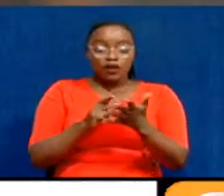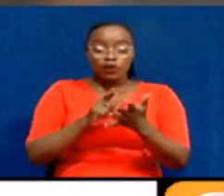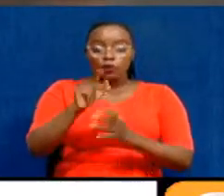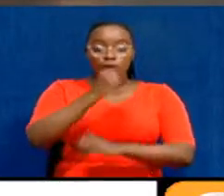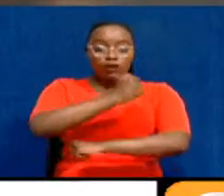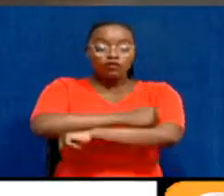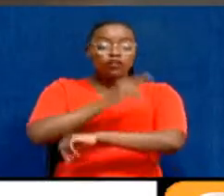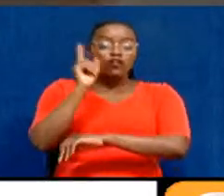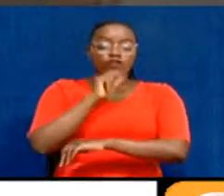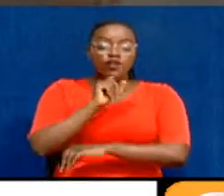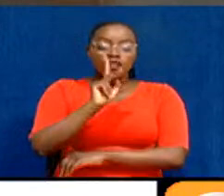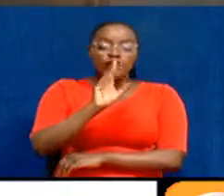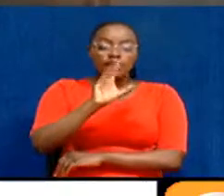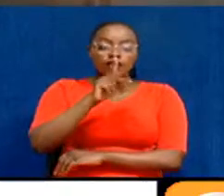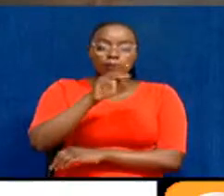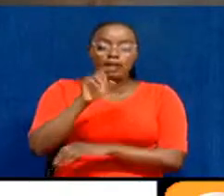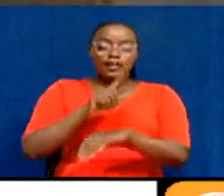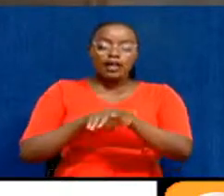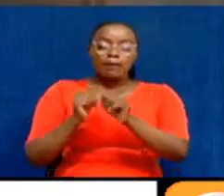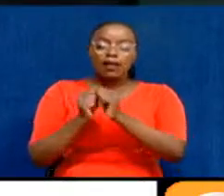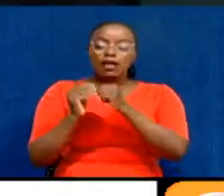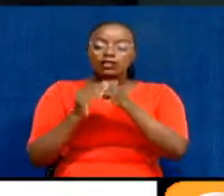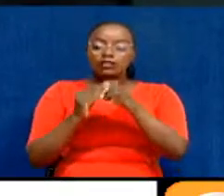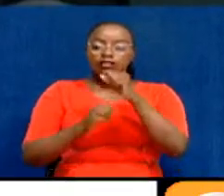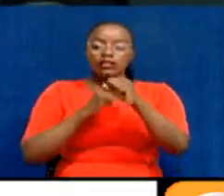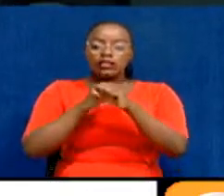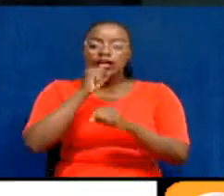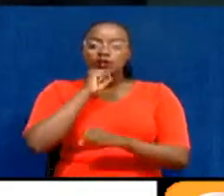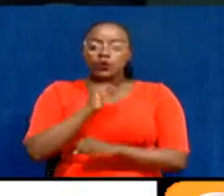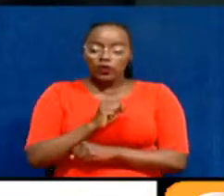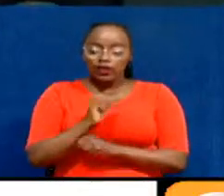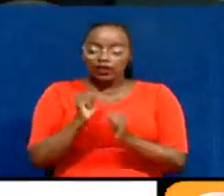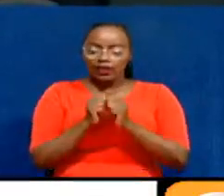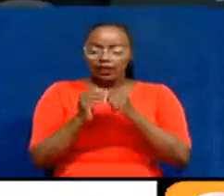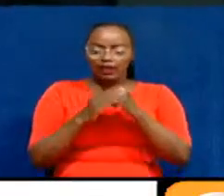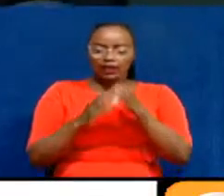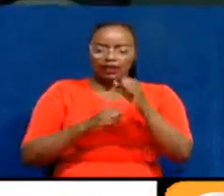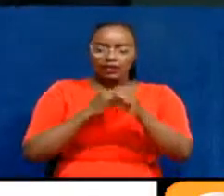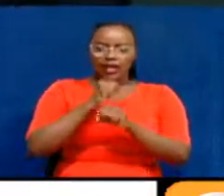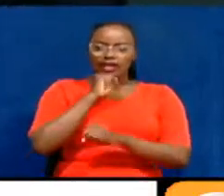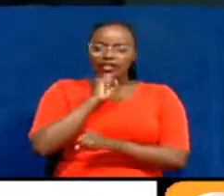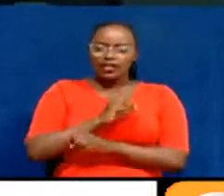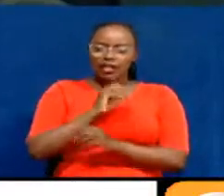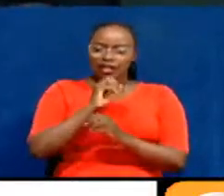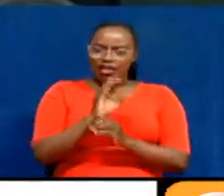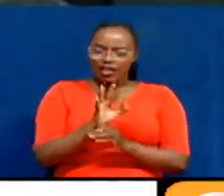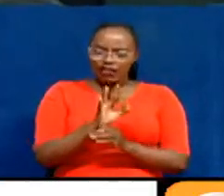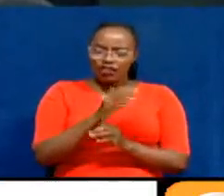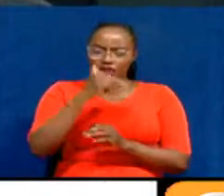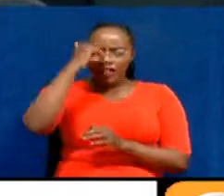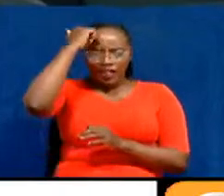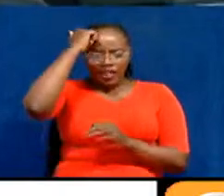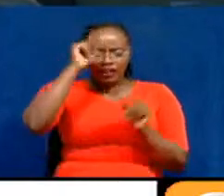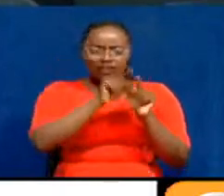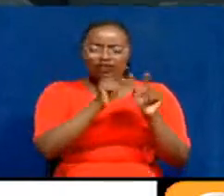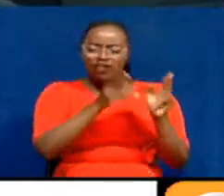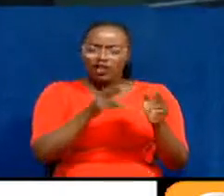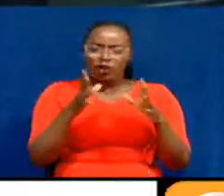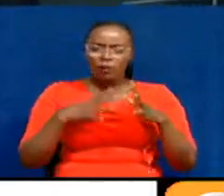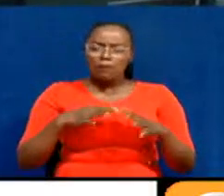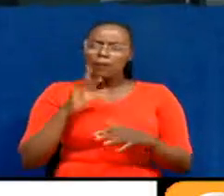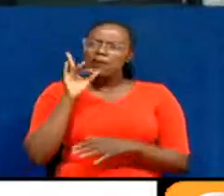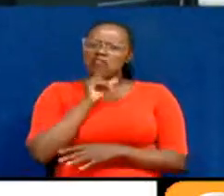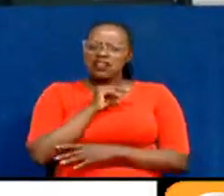And he finished his KCPE when he was 19 years old. At 19 years old, if you went through school the way most people would,